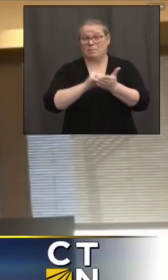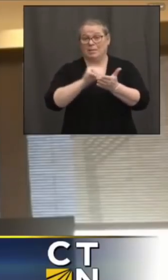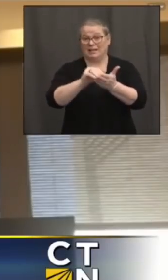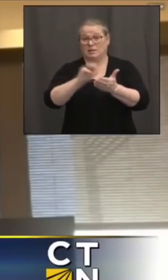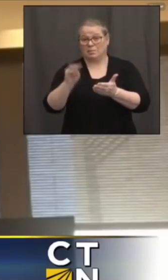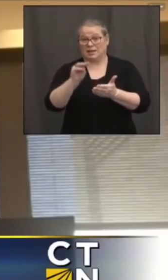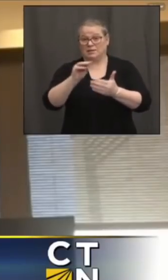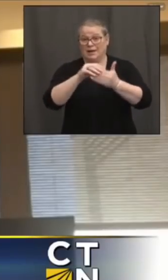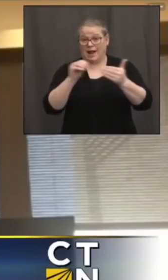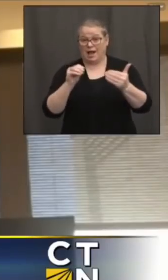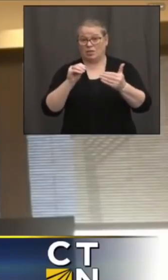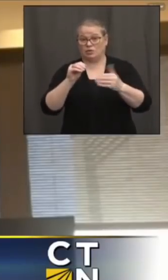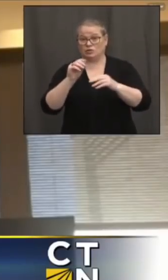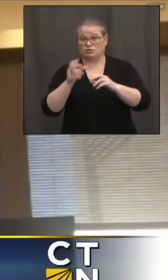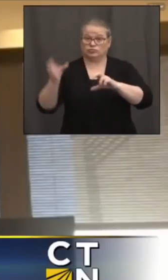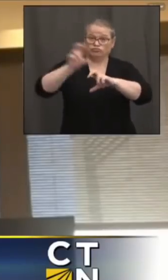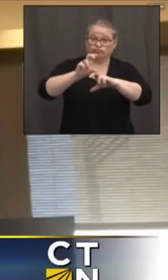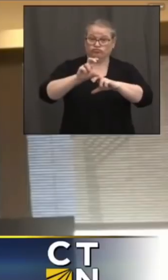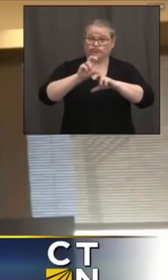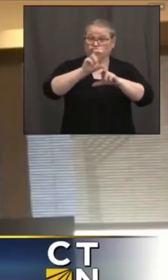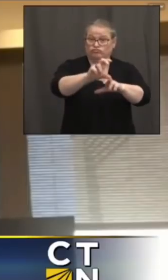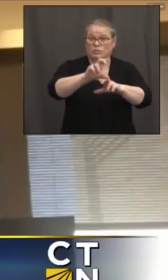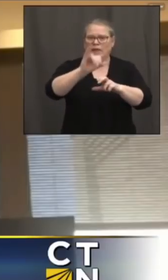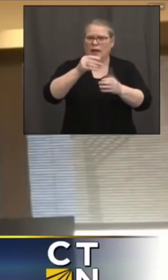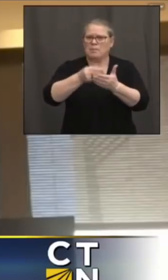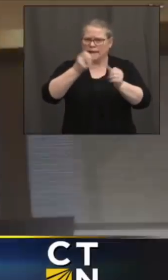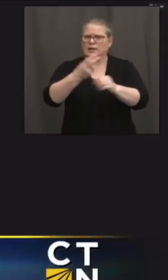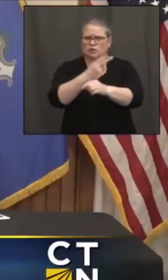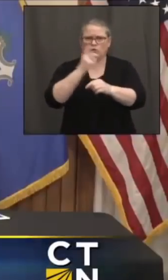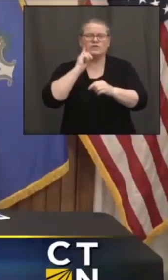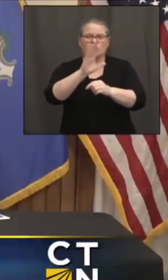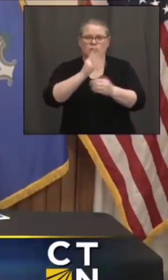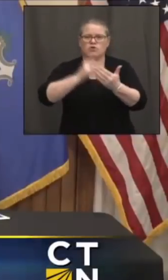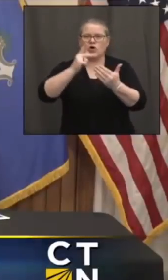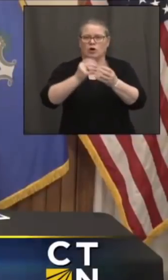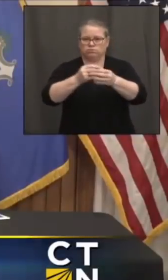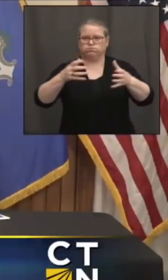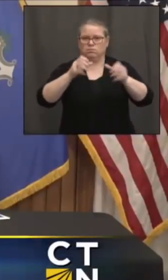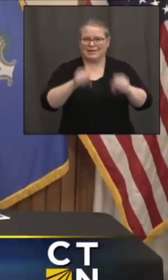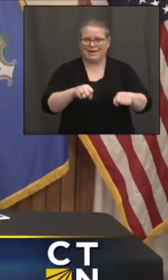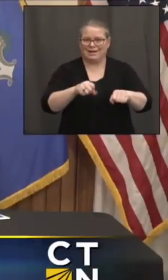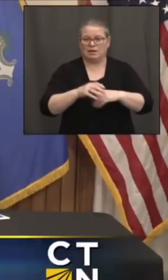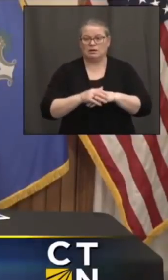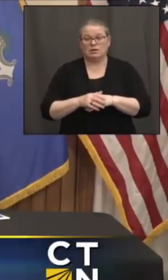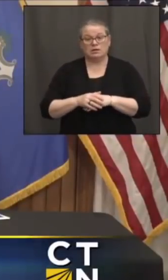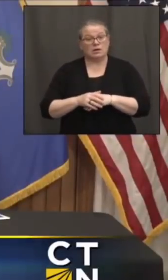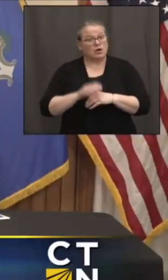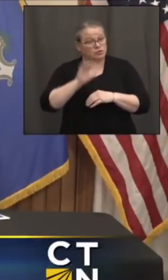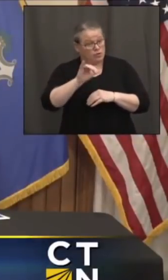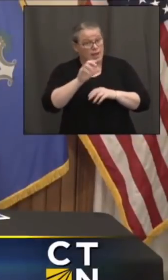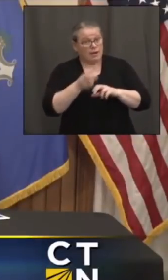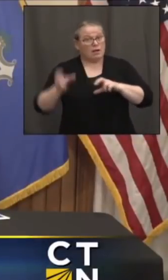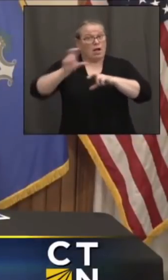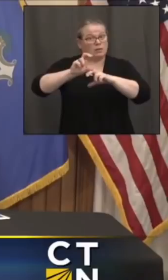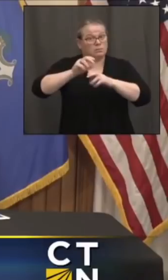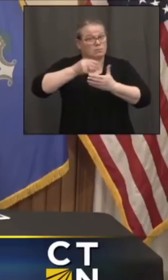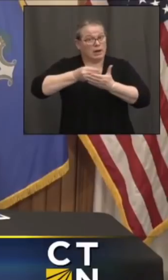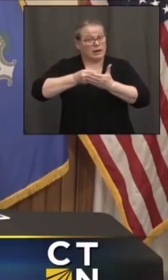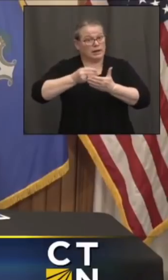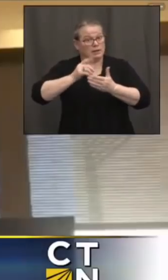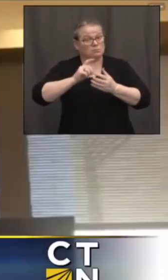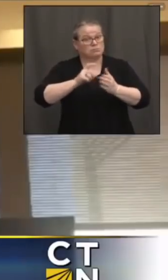aid resources to support those efforts. Okay, so that funding is not tied to COVID response then?